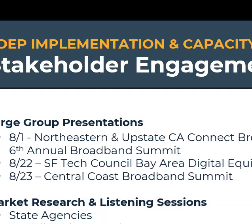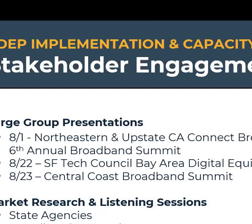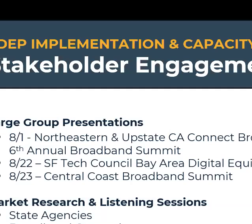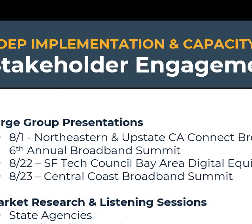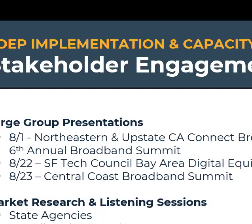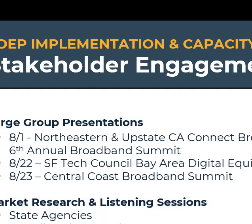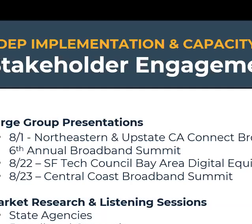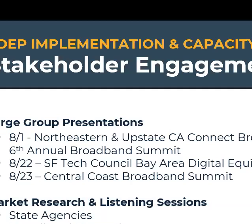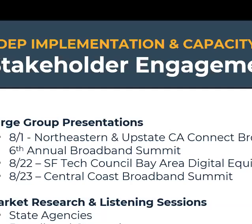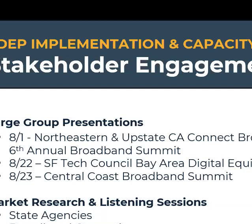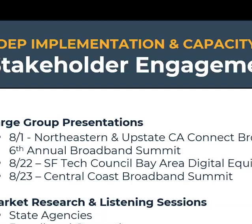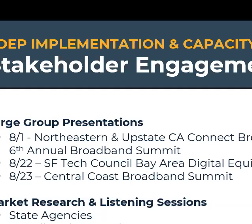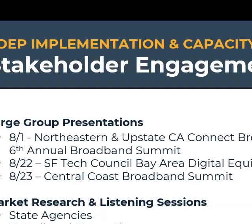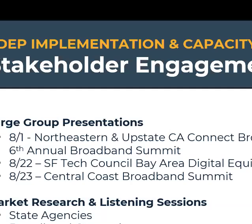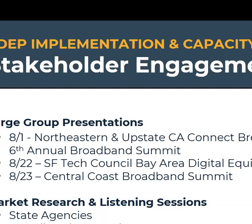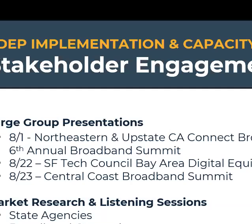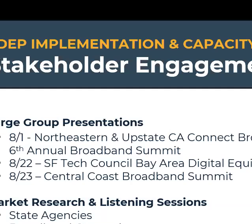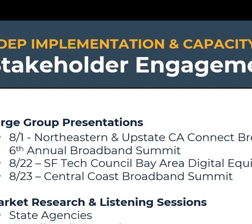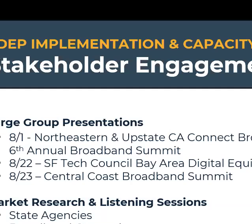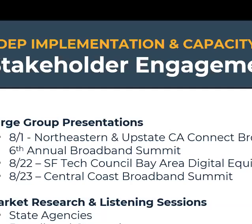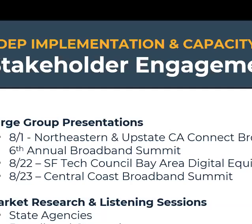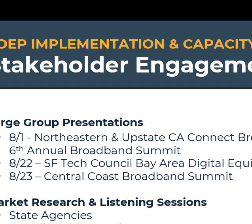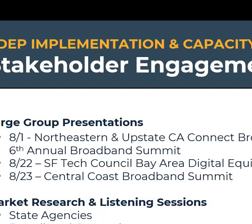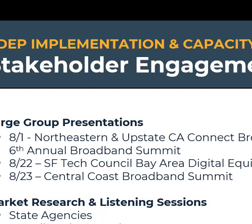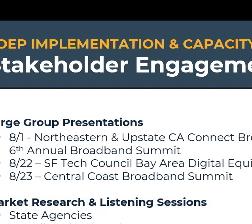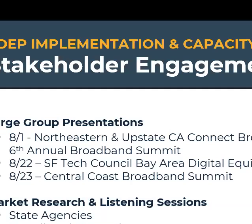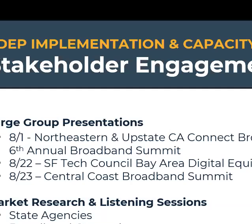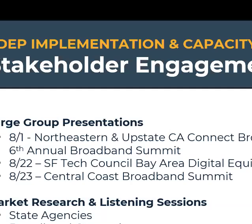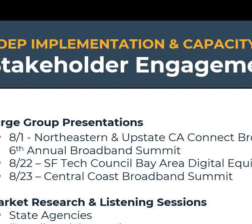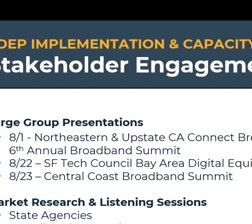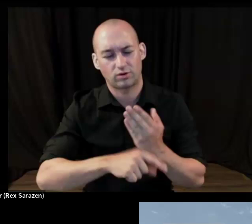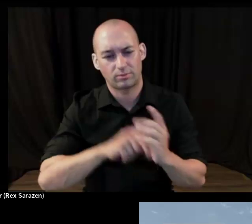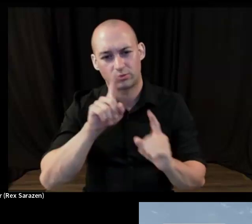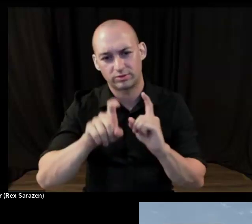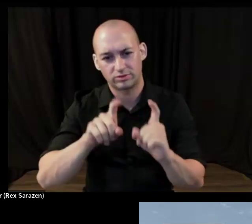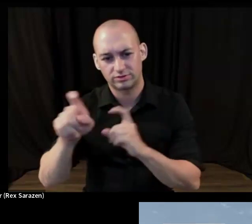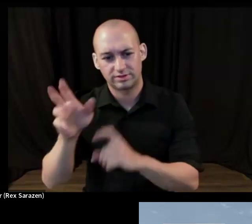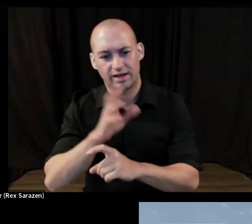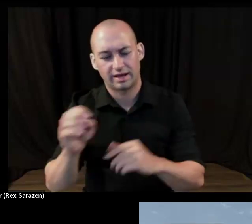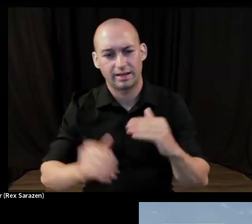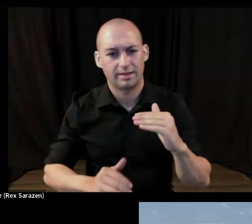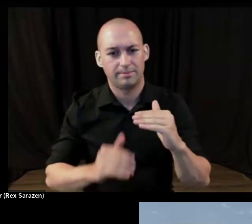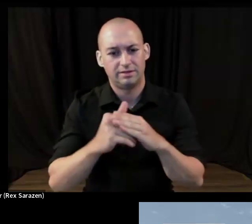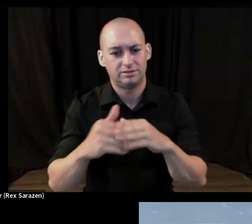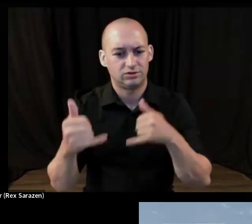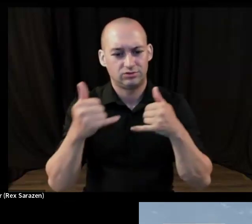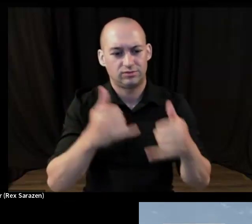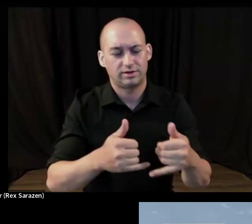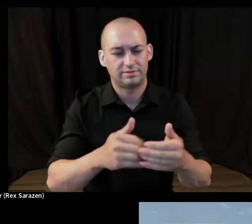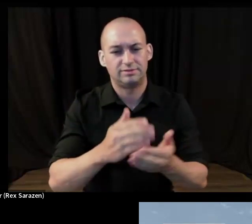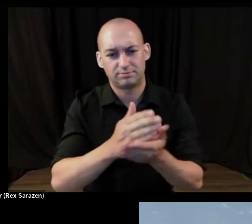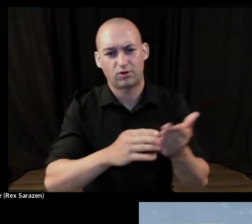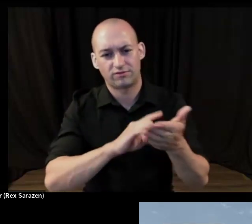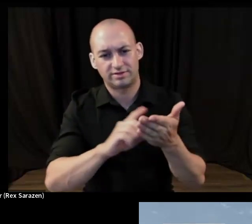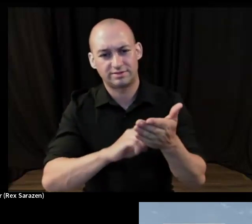are about to go into depth on some of the device program questionnaires and then the capacity grant program design and competitive grant. So would